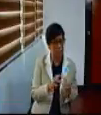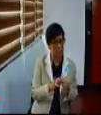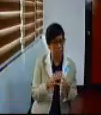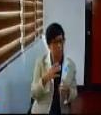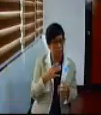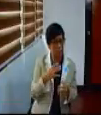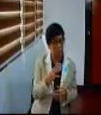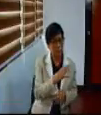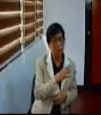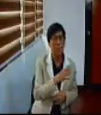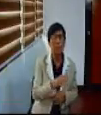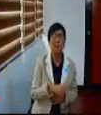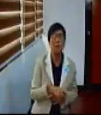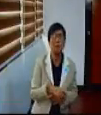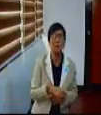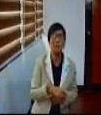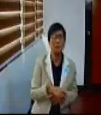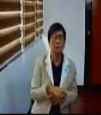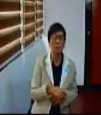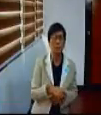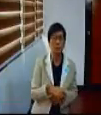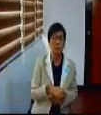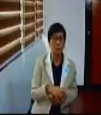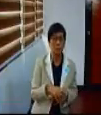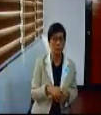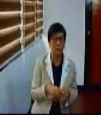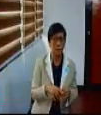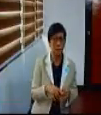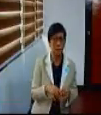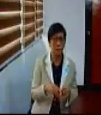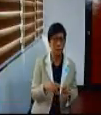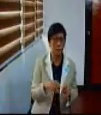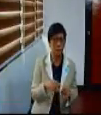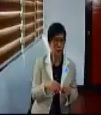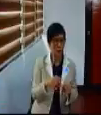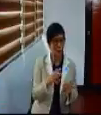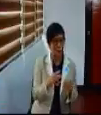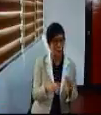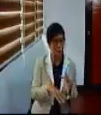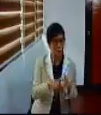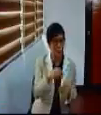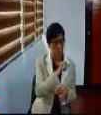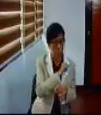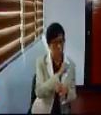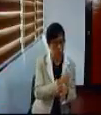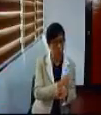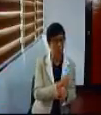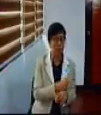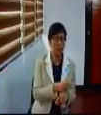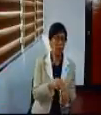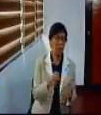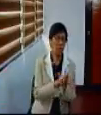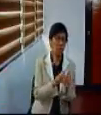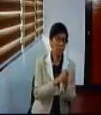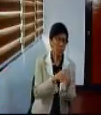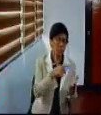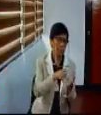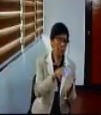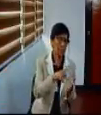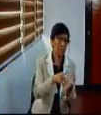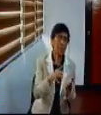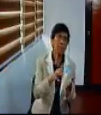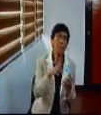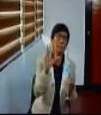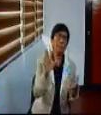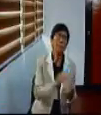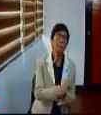commission, but we cannot compel them, for example, to pay damages hypothetically based